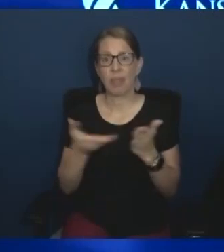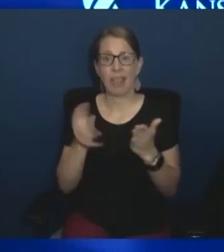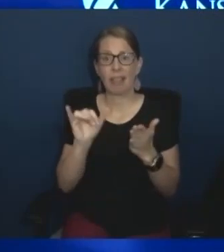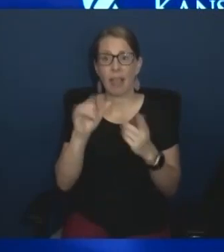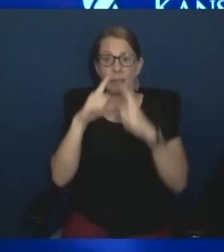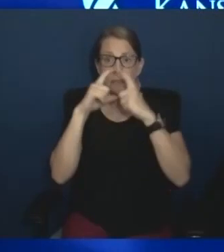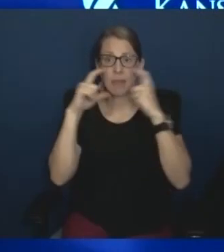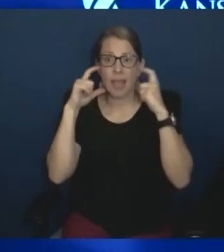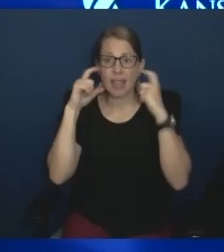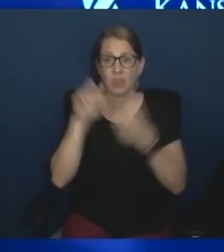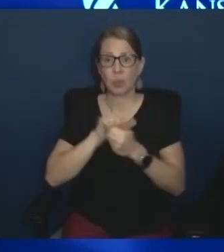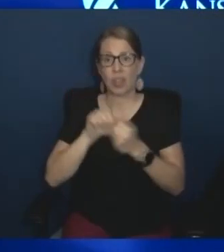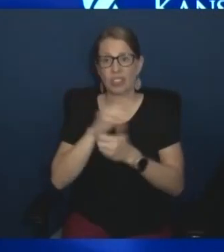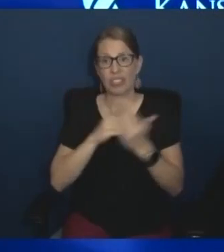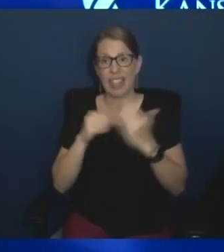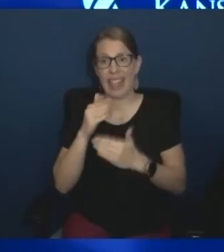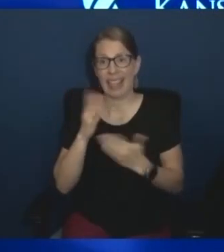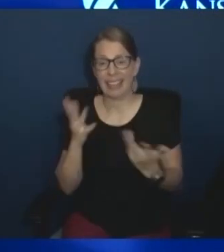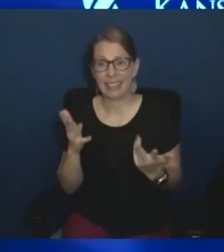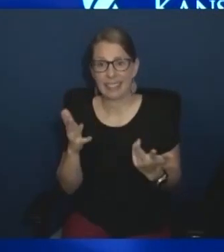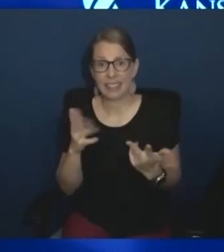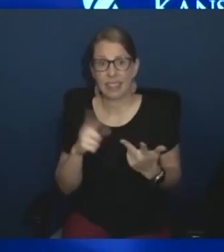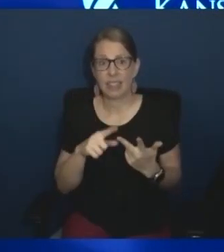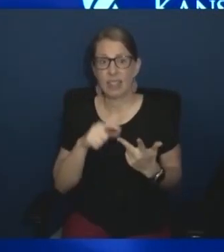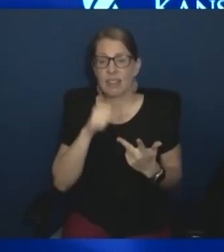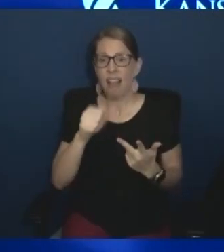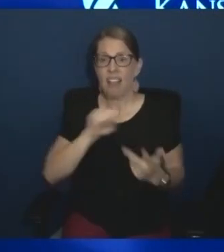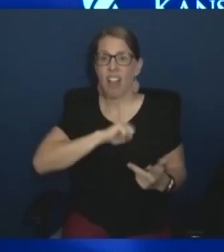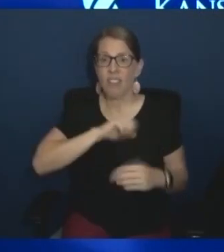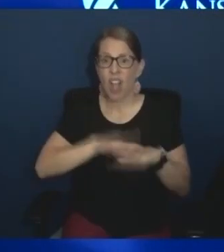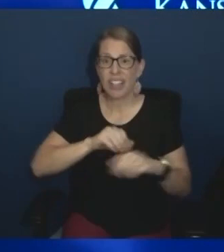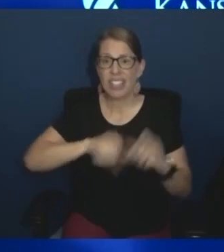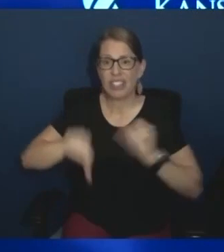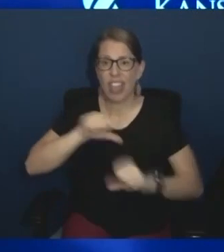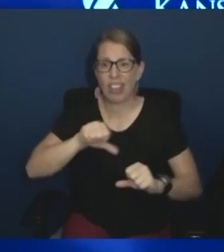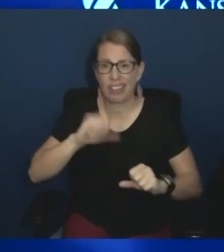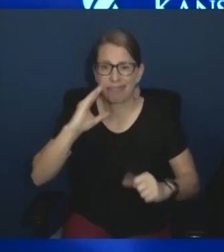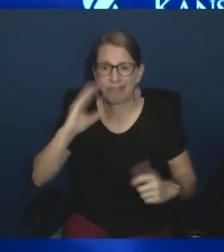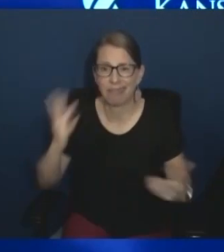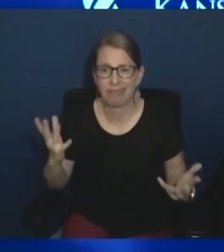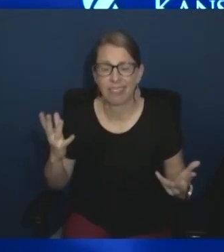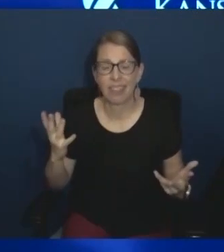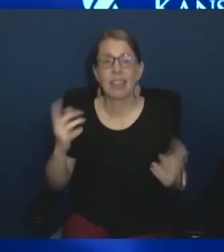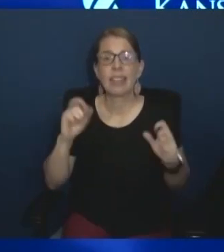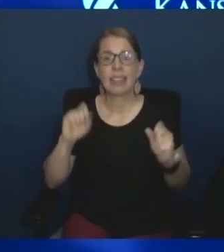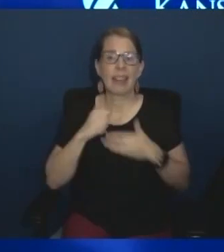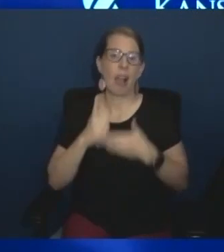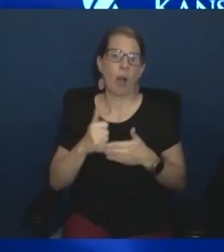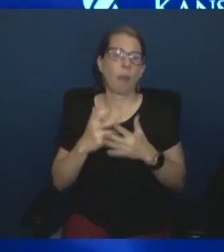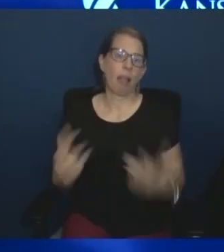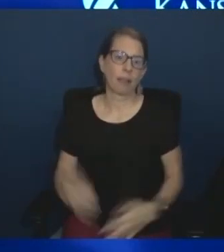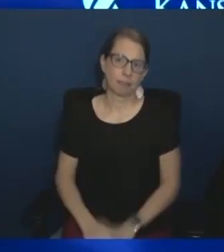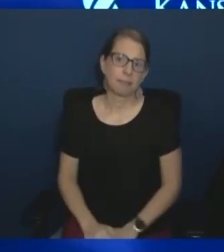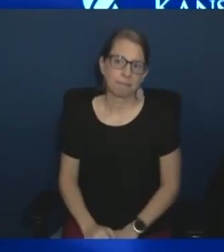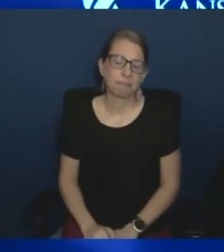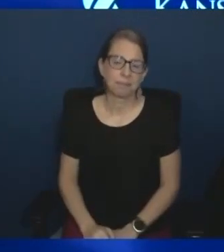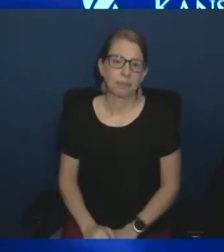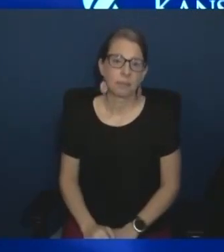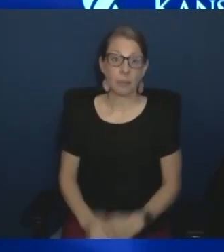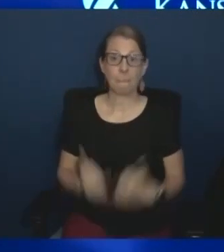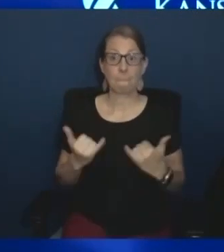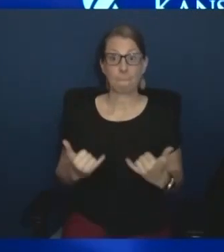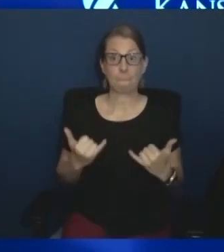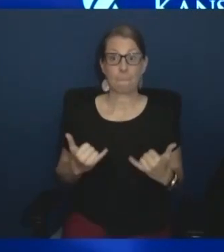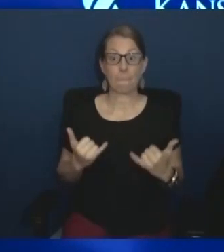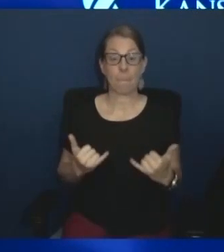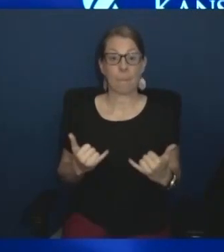your hands and not coughing on each other, it can help a lot. And right now, the biggest